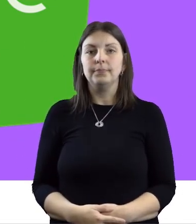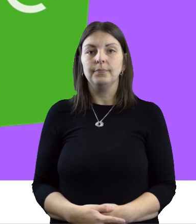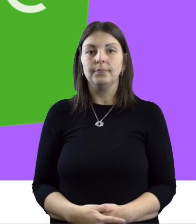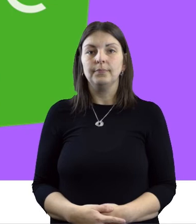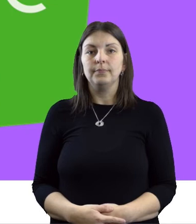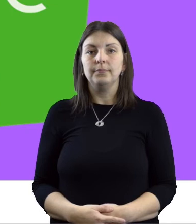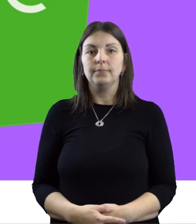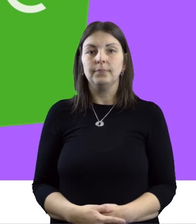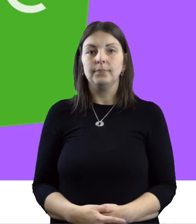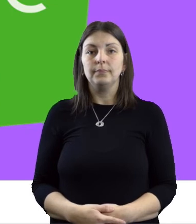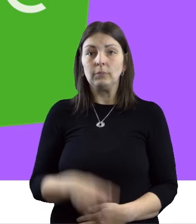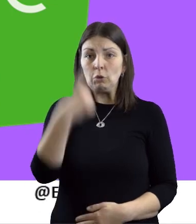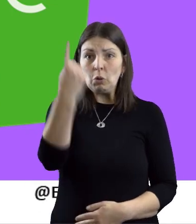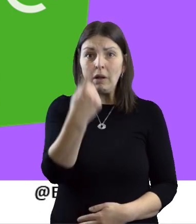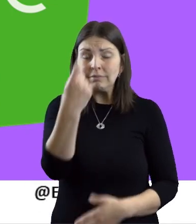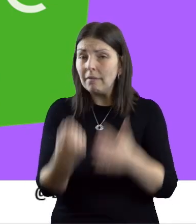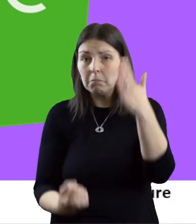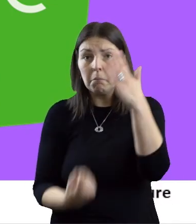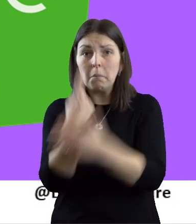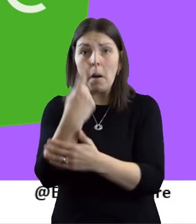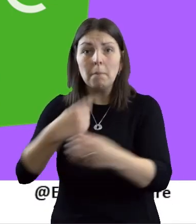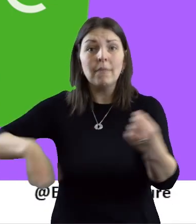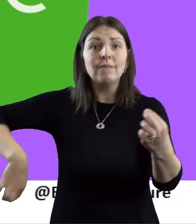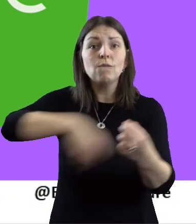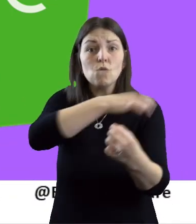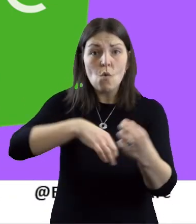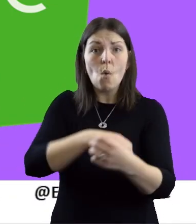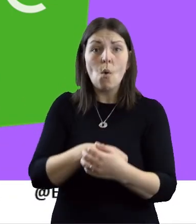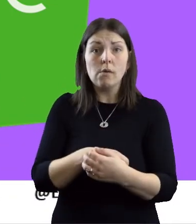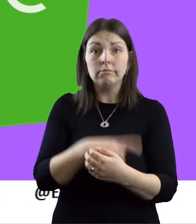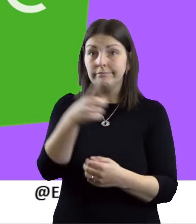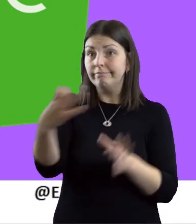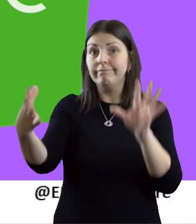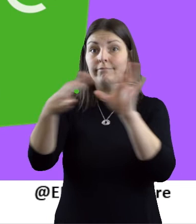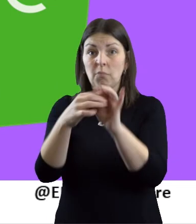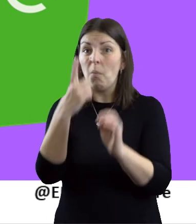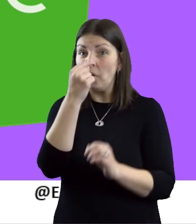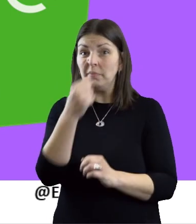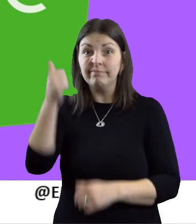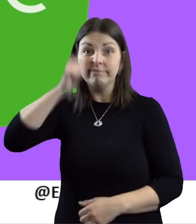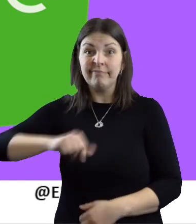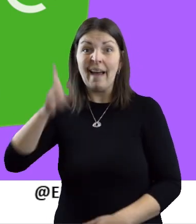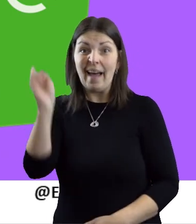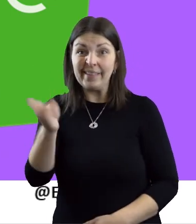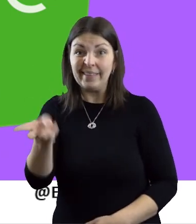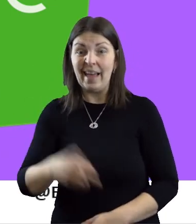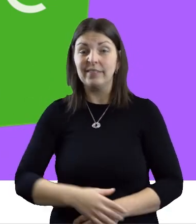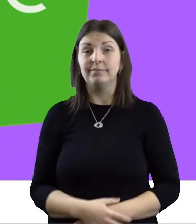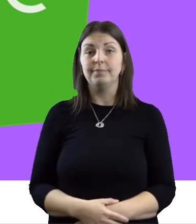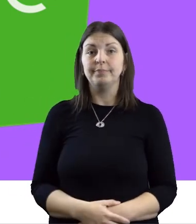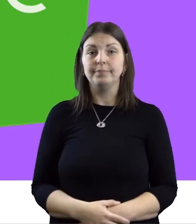back. They also would never charge you upfront for this service. There is no legitimate company